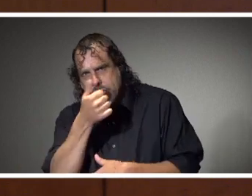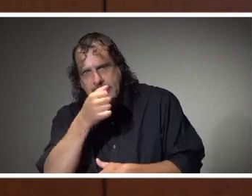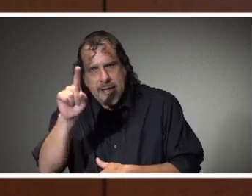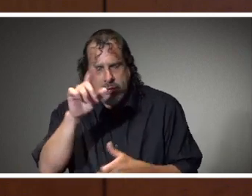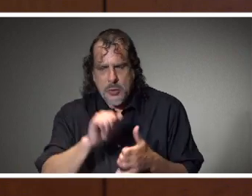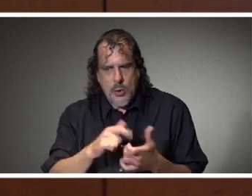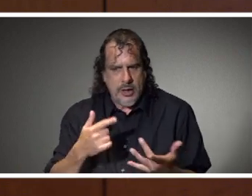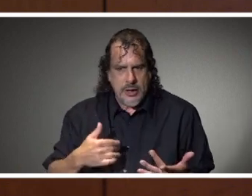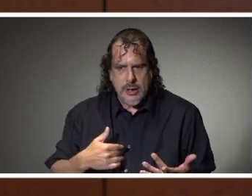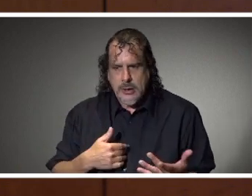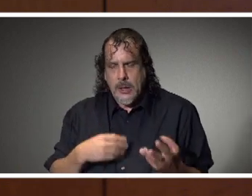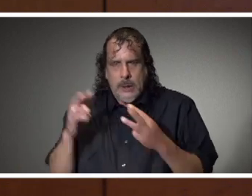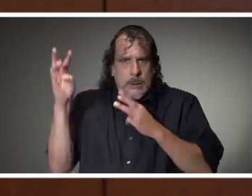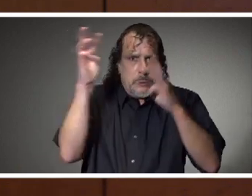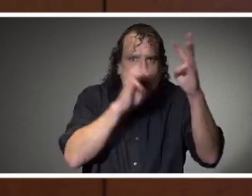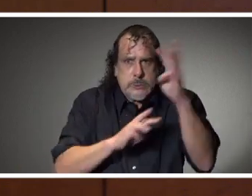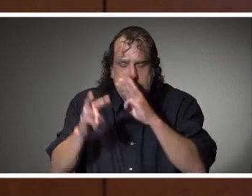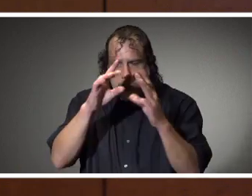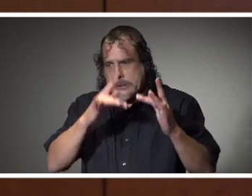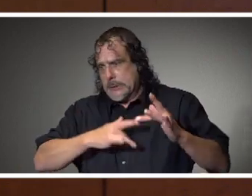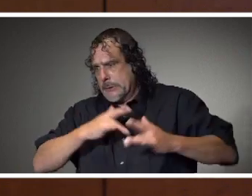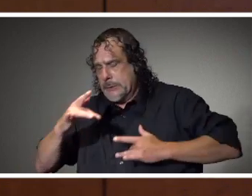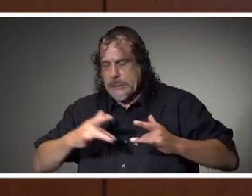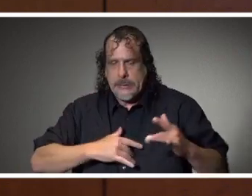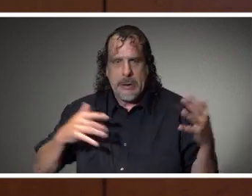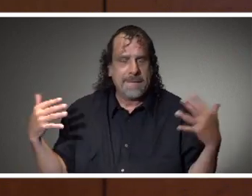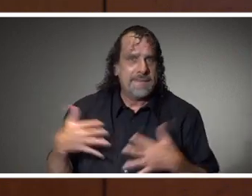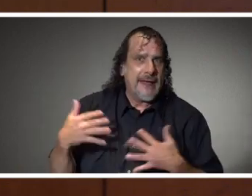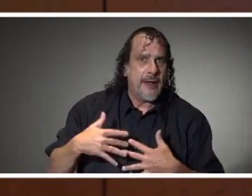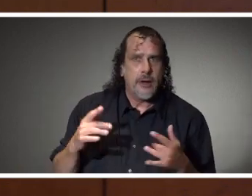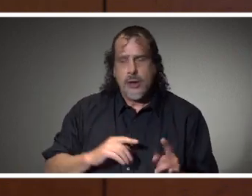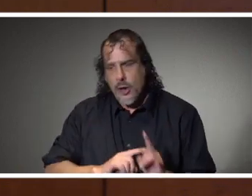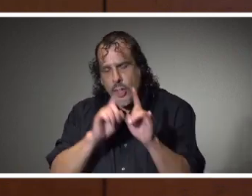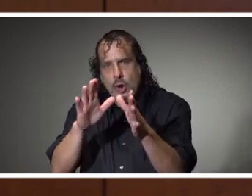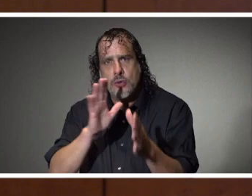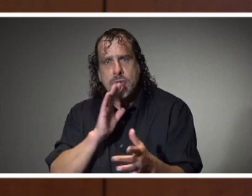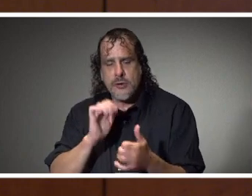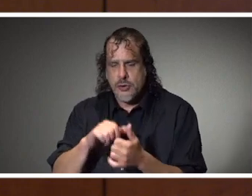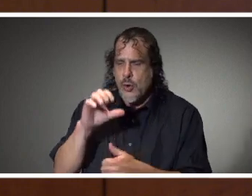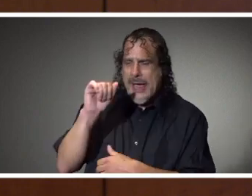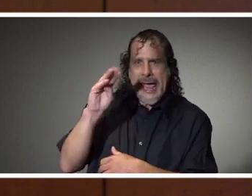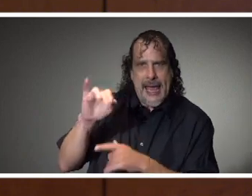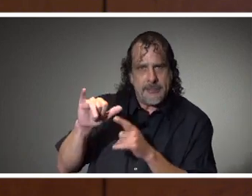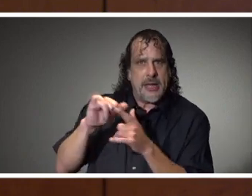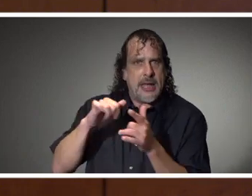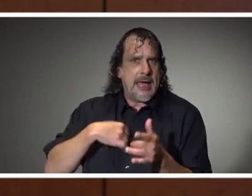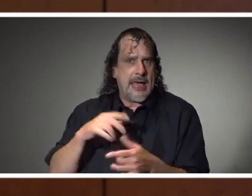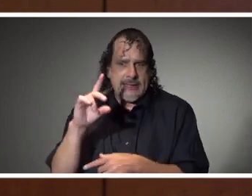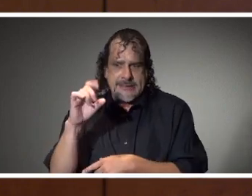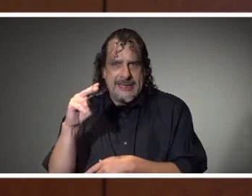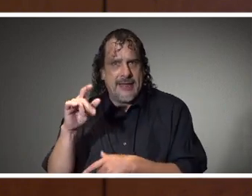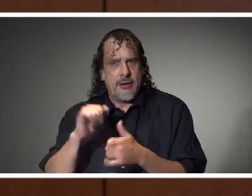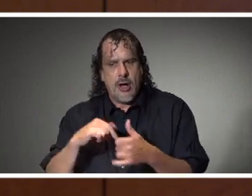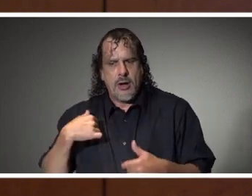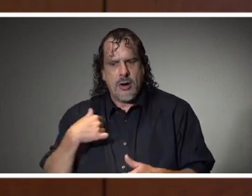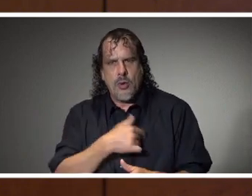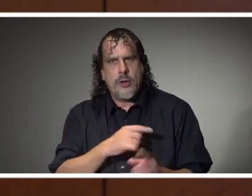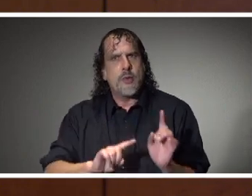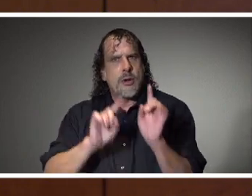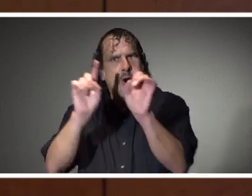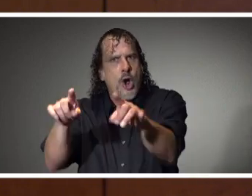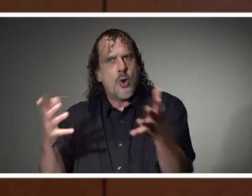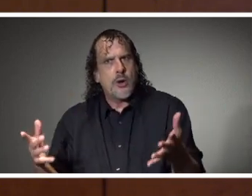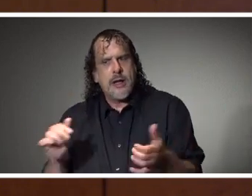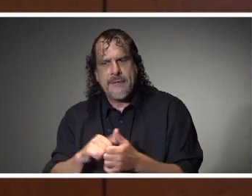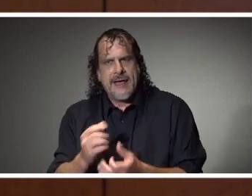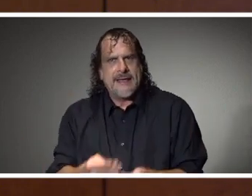sense of worry or concern or fear to go speak to my friends Amy and David Lancaster. We will go. They distribute food to the